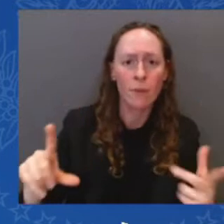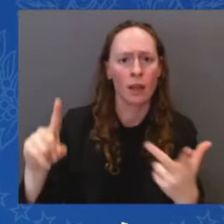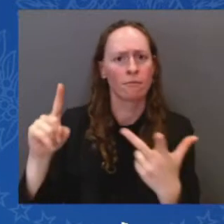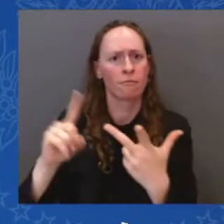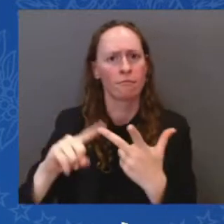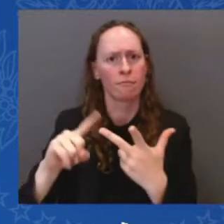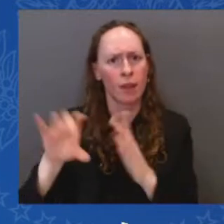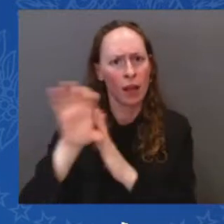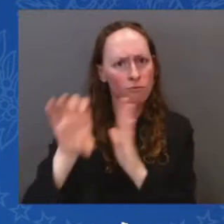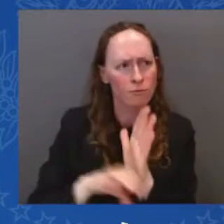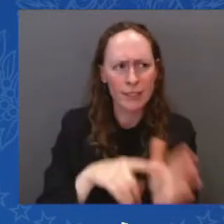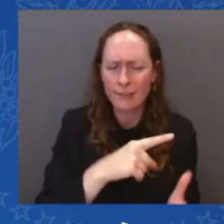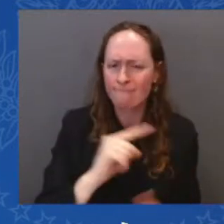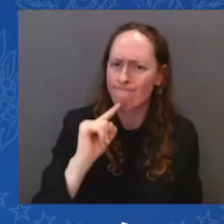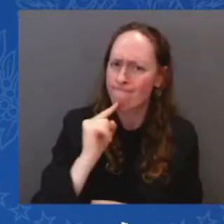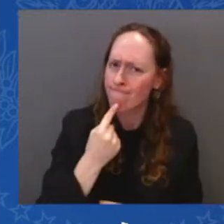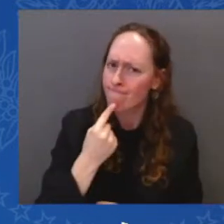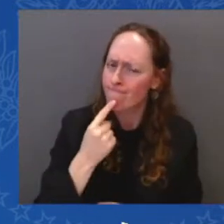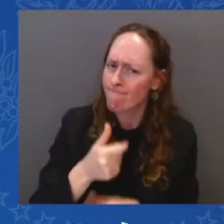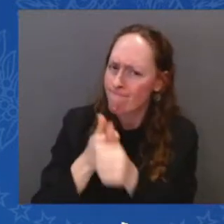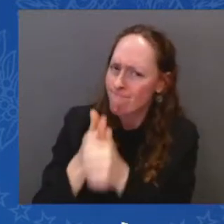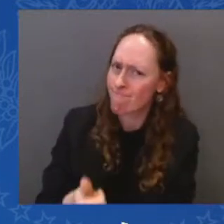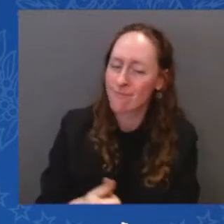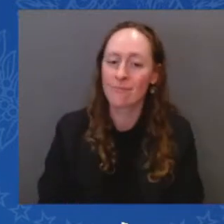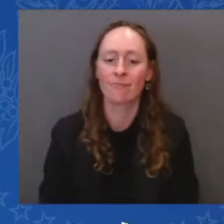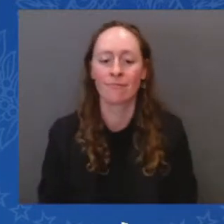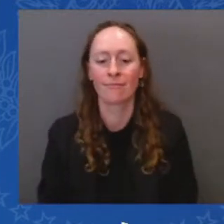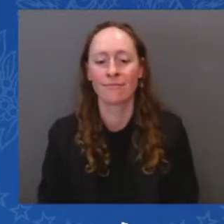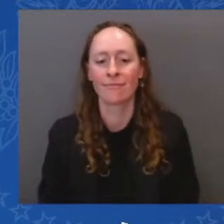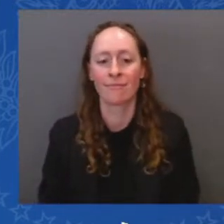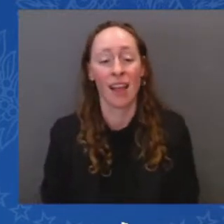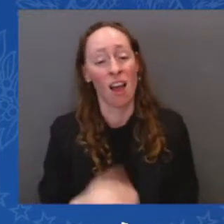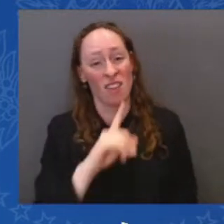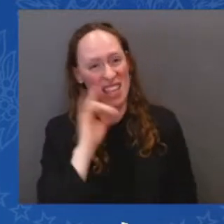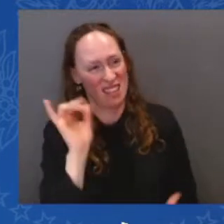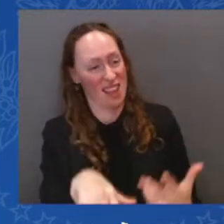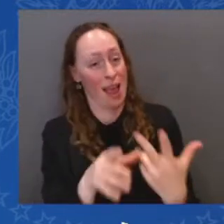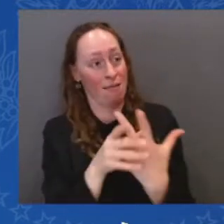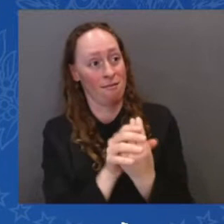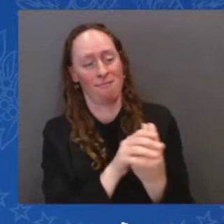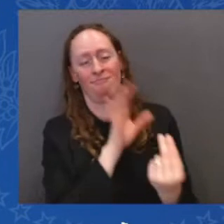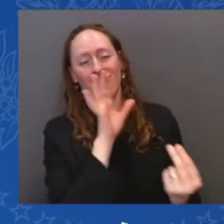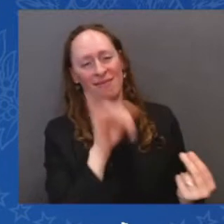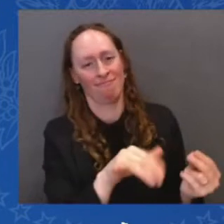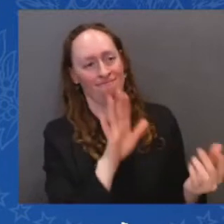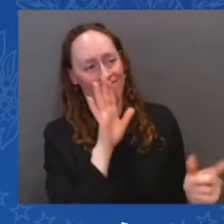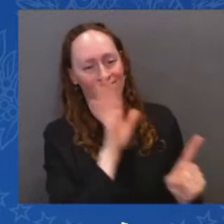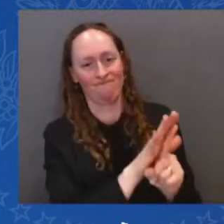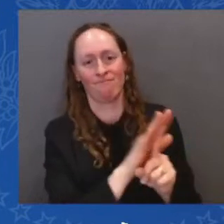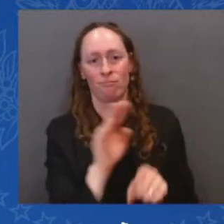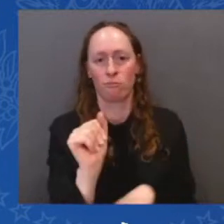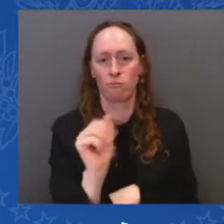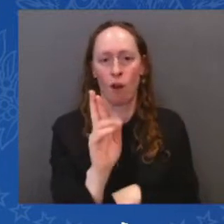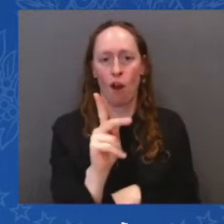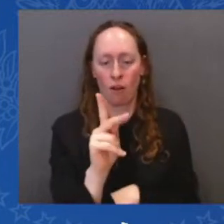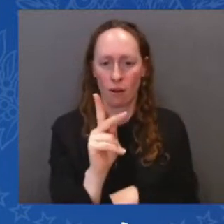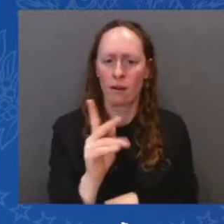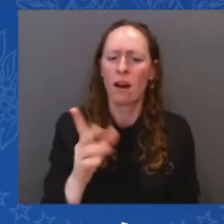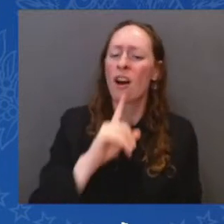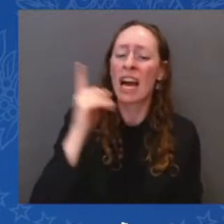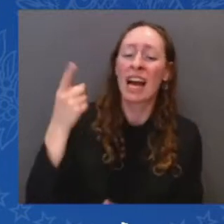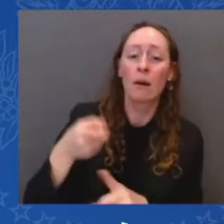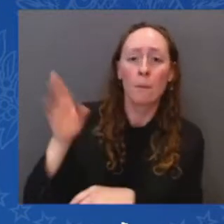character. His Boston heritage isn't just about pride of place. It's pride in what shaped